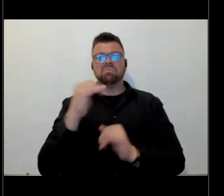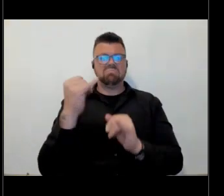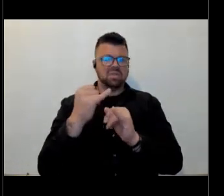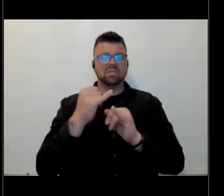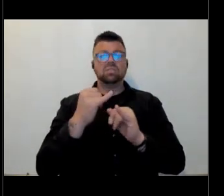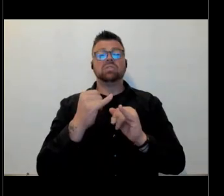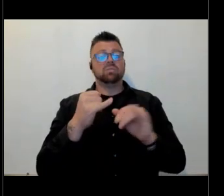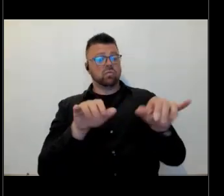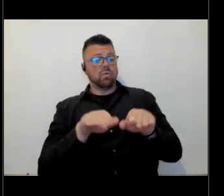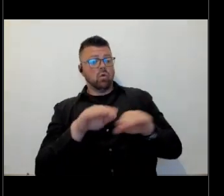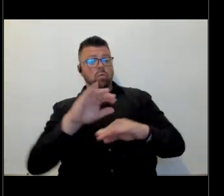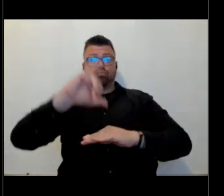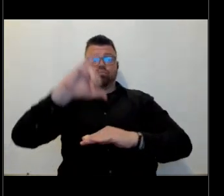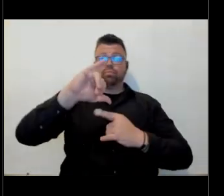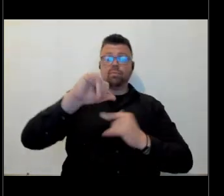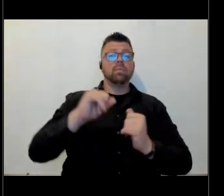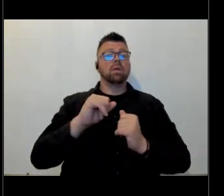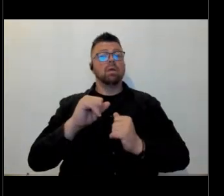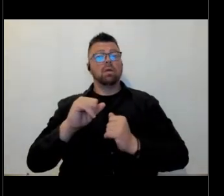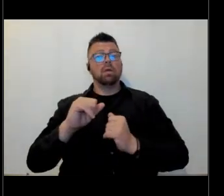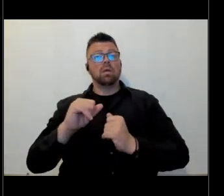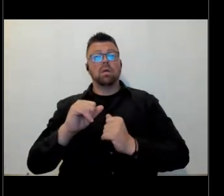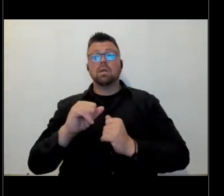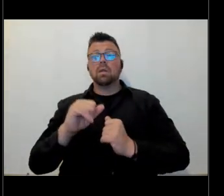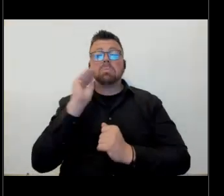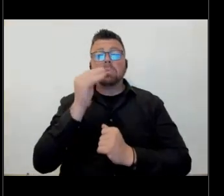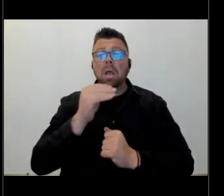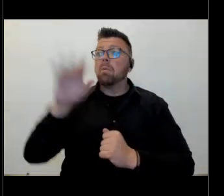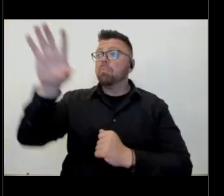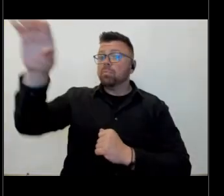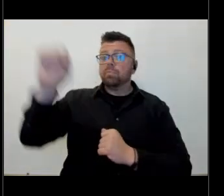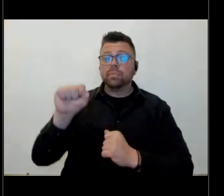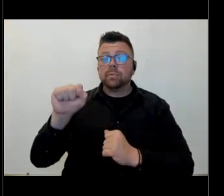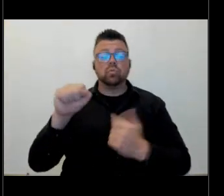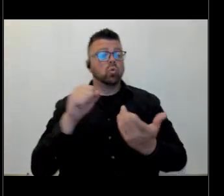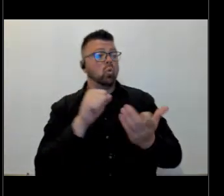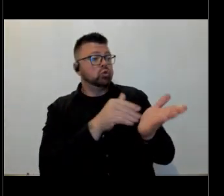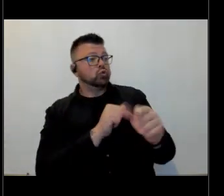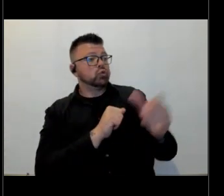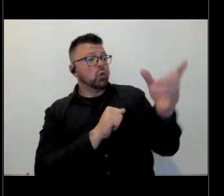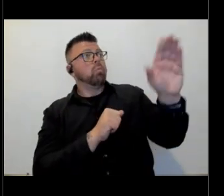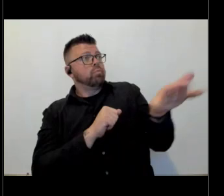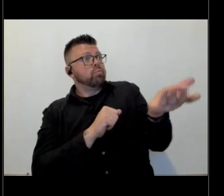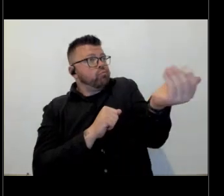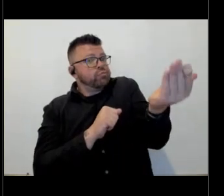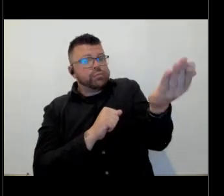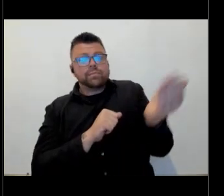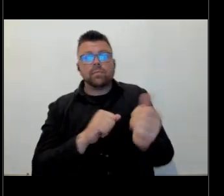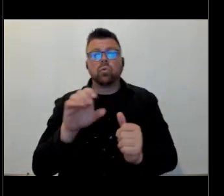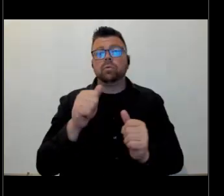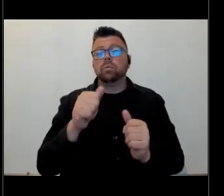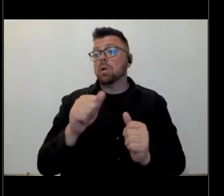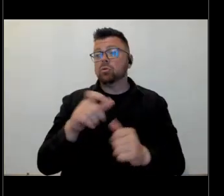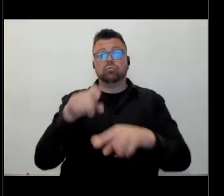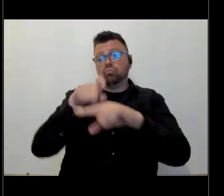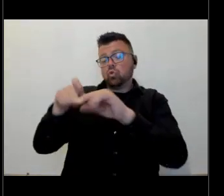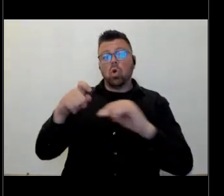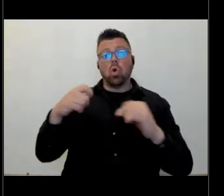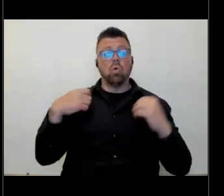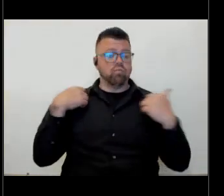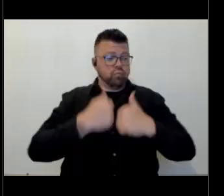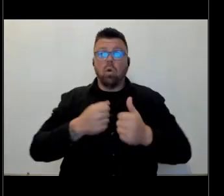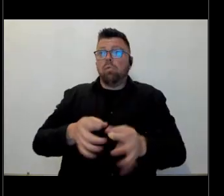Paper towel dispensers, soap dispensers, coat hooks, and other accessories mounted no